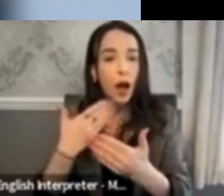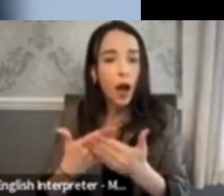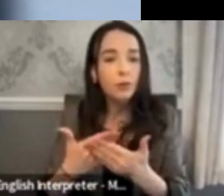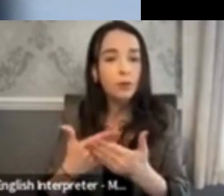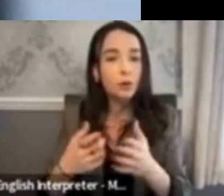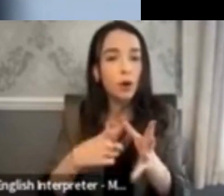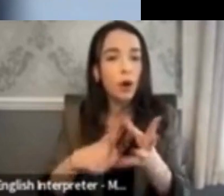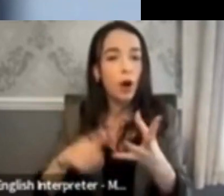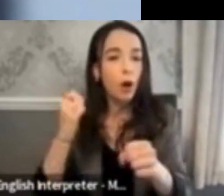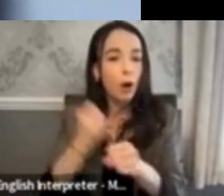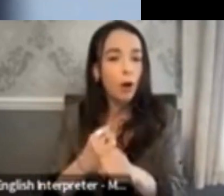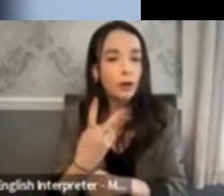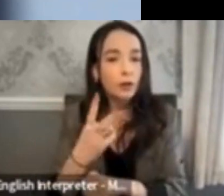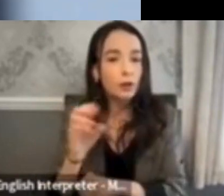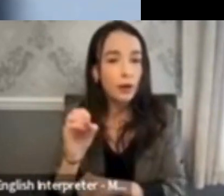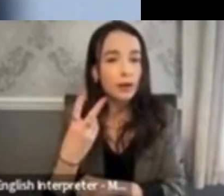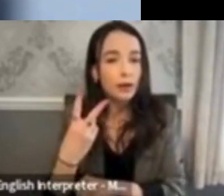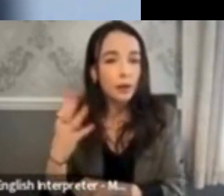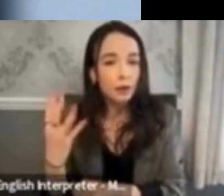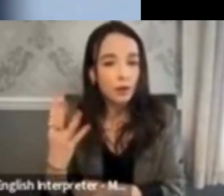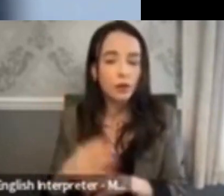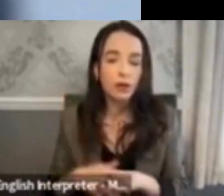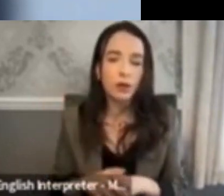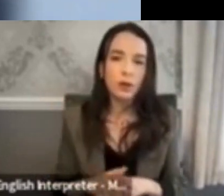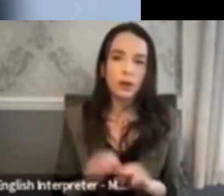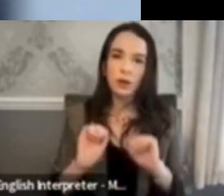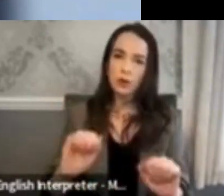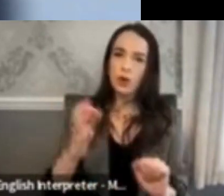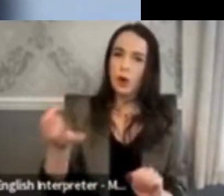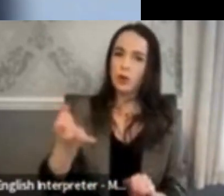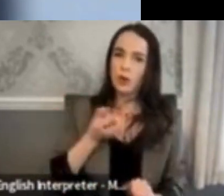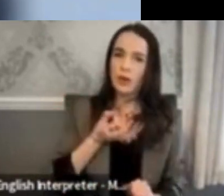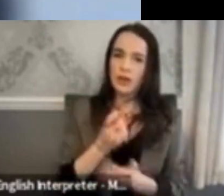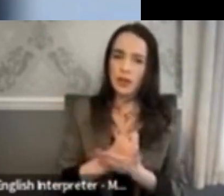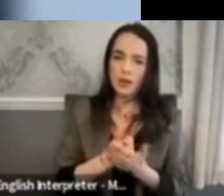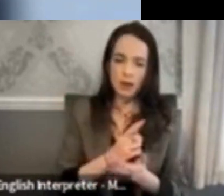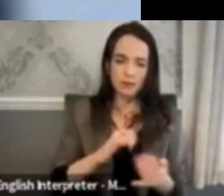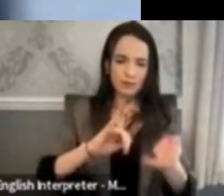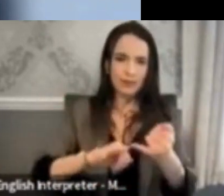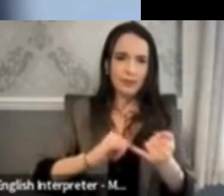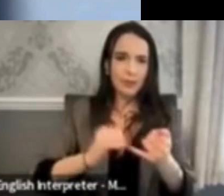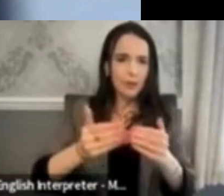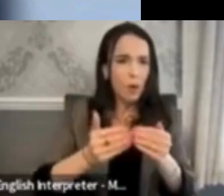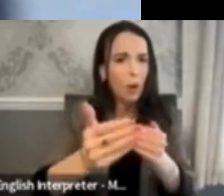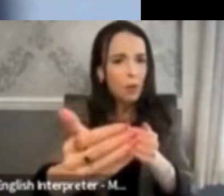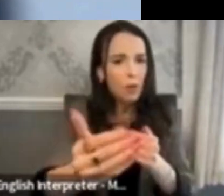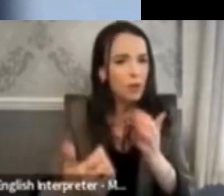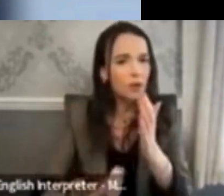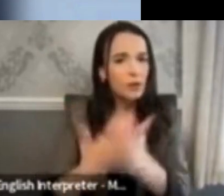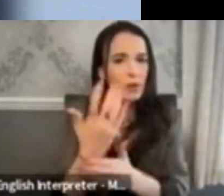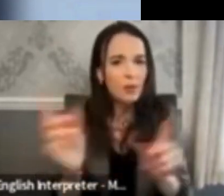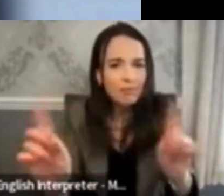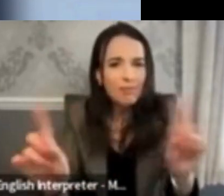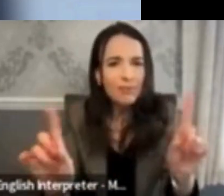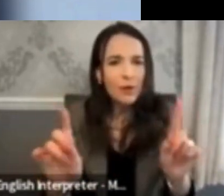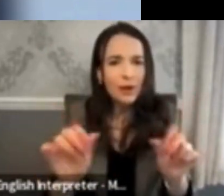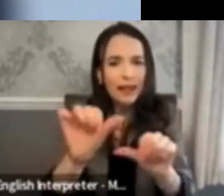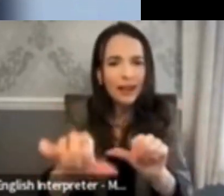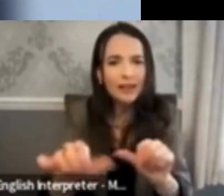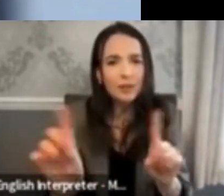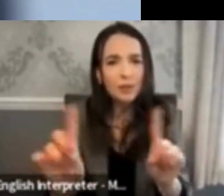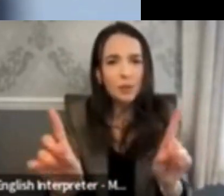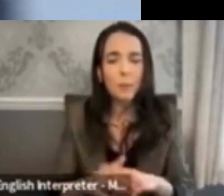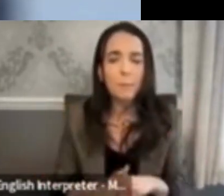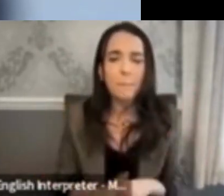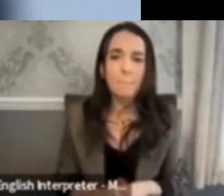in addressing the question about, well, what about September onwards? What about the new programme? So we have planned